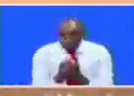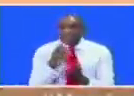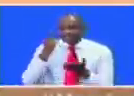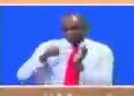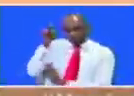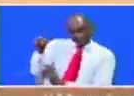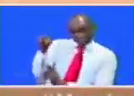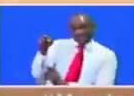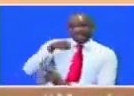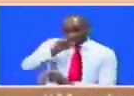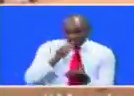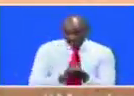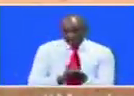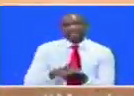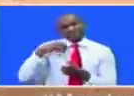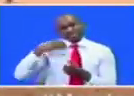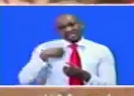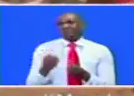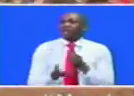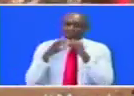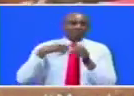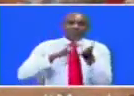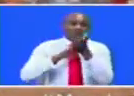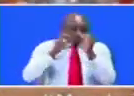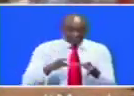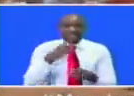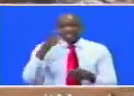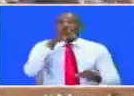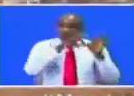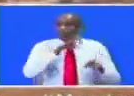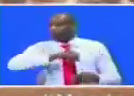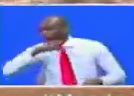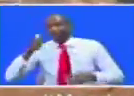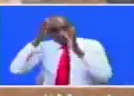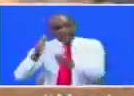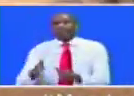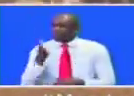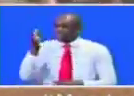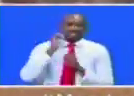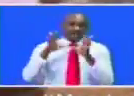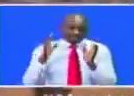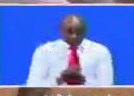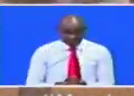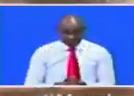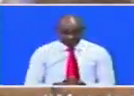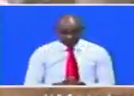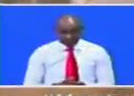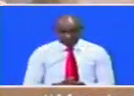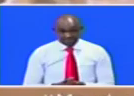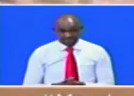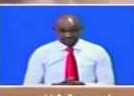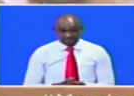accused him of letting down the people of Migori and asked residents to vote for Ochilo Ayako this time round.